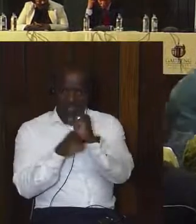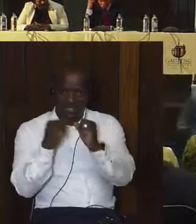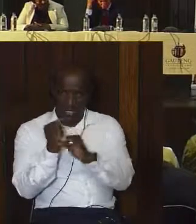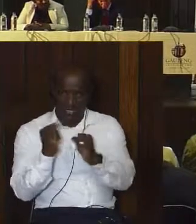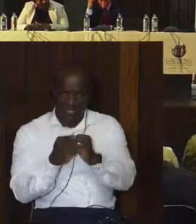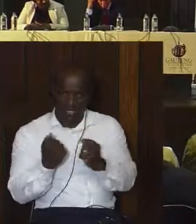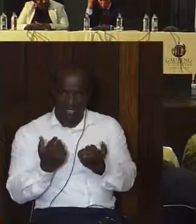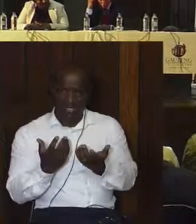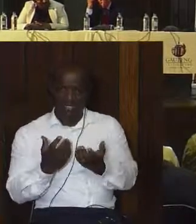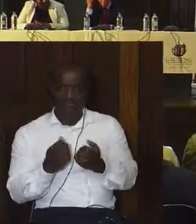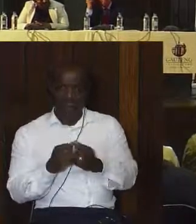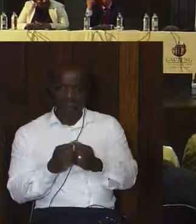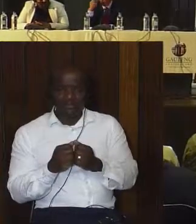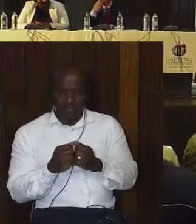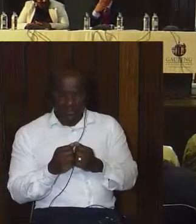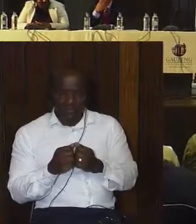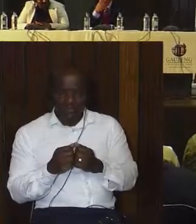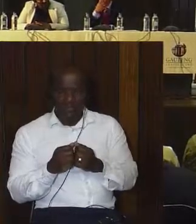infrastructure